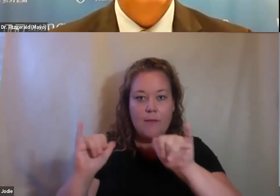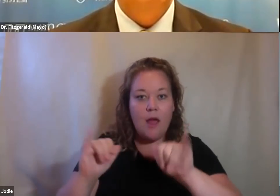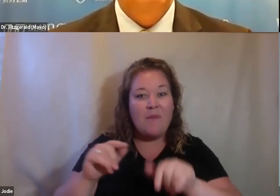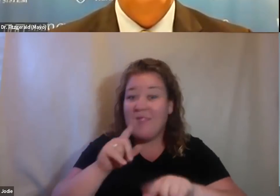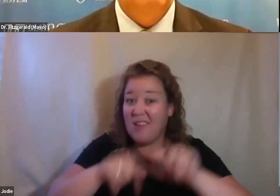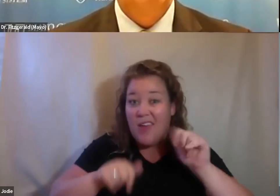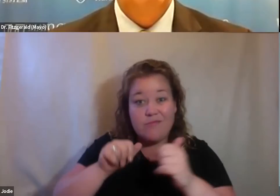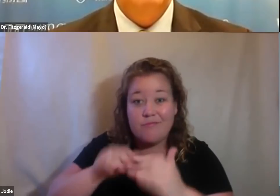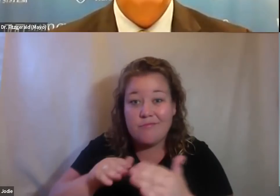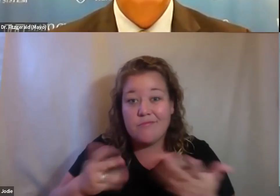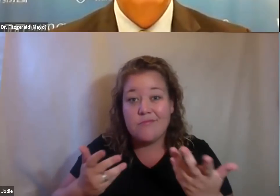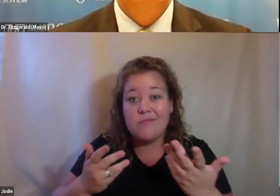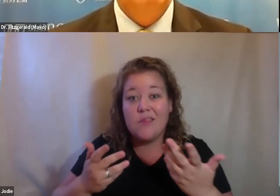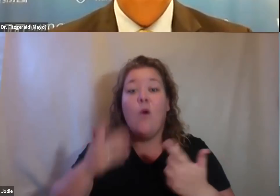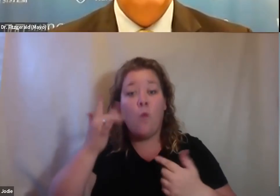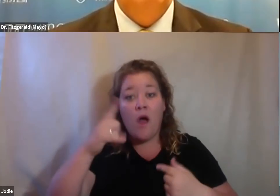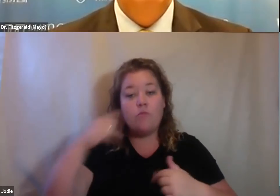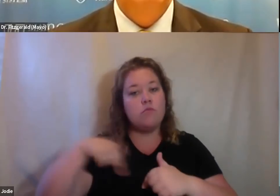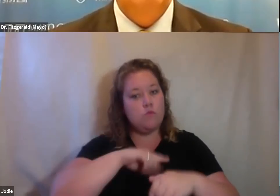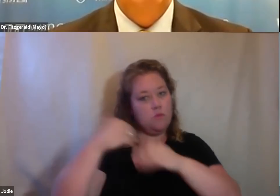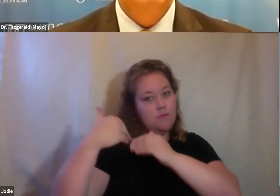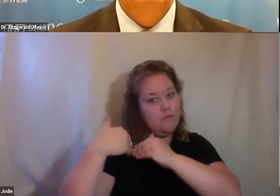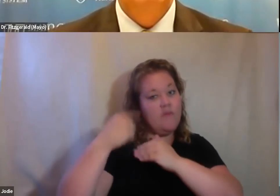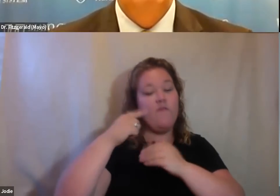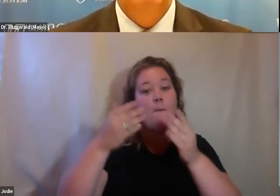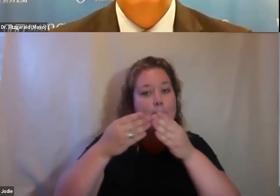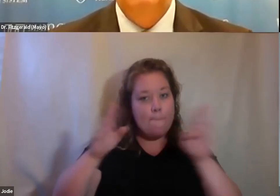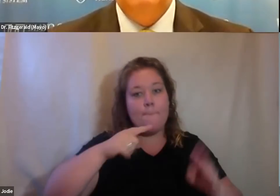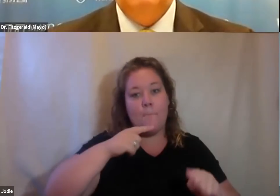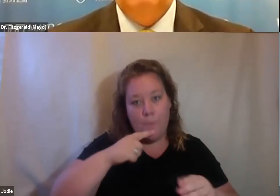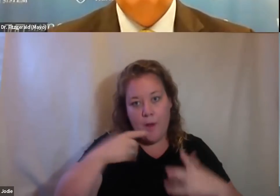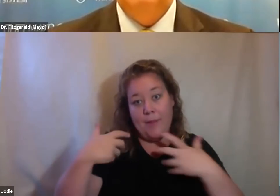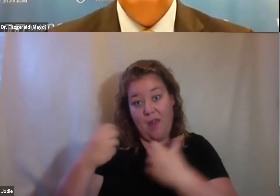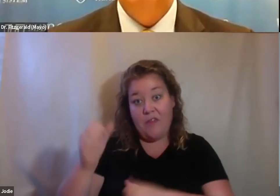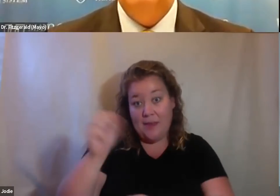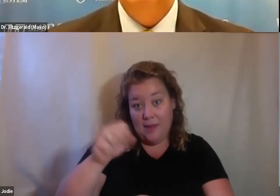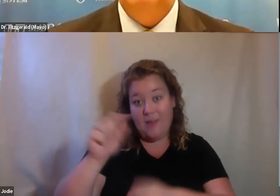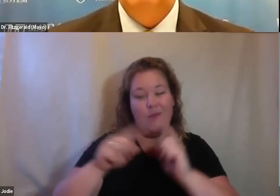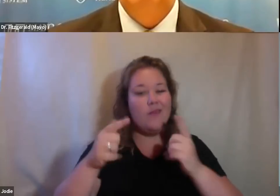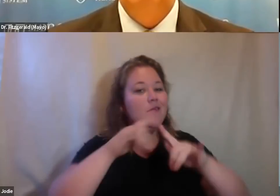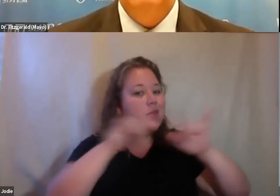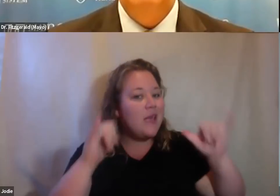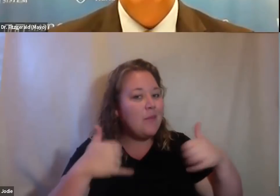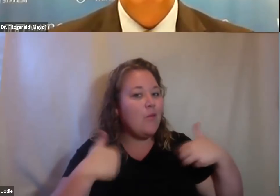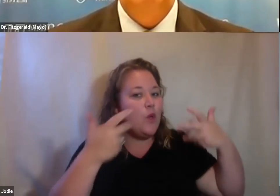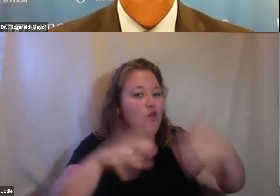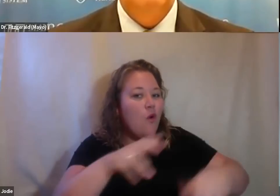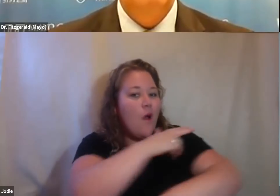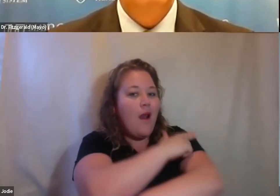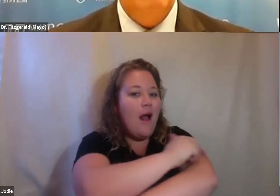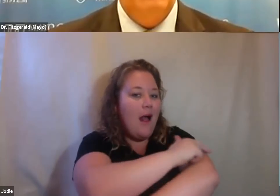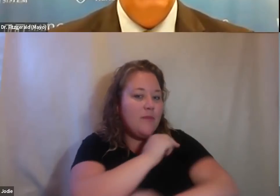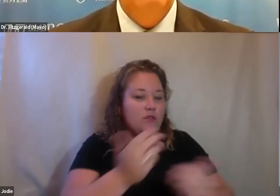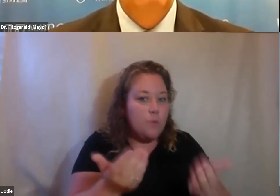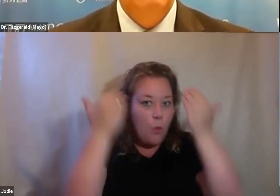are responsible for the overall public health, but we do not want to have our facilities overrun with cases that we can't take care of. And I think we've done a very